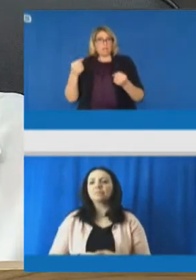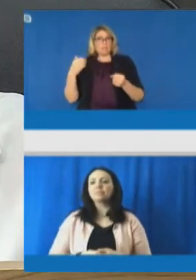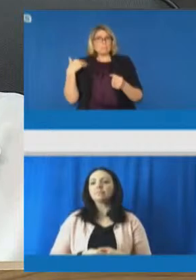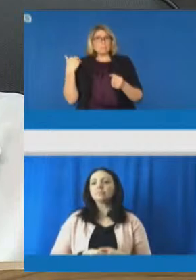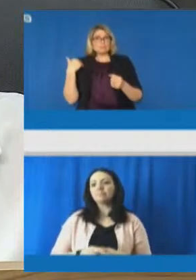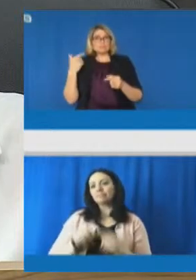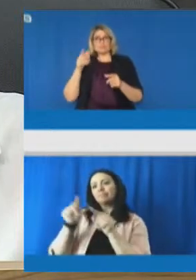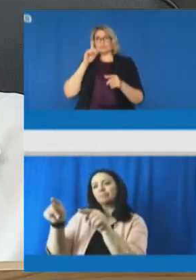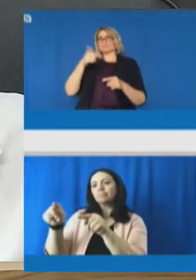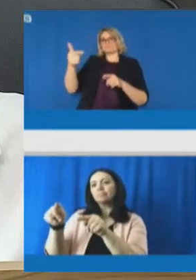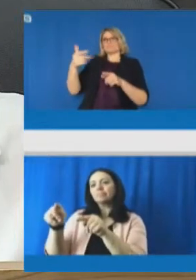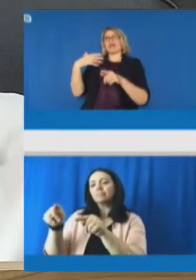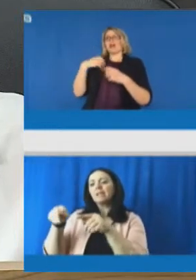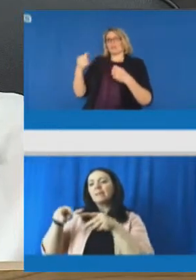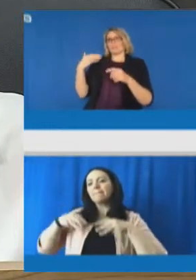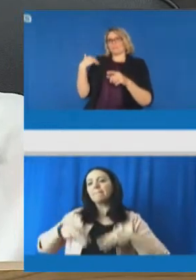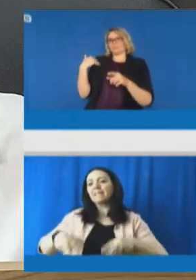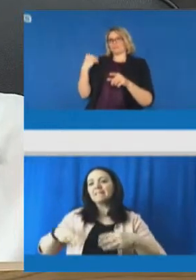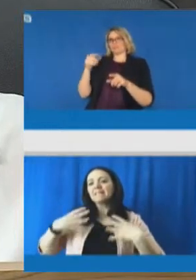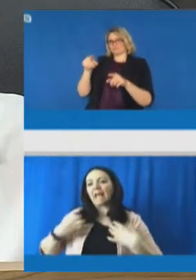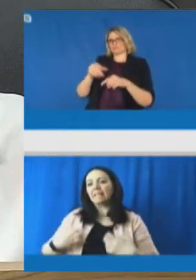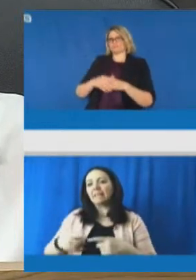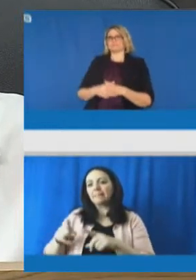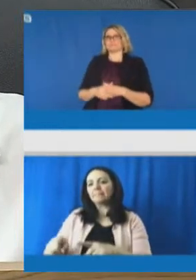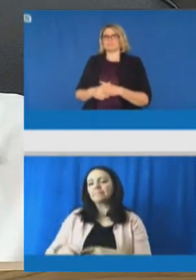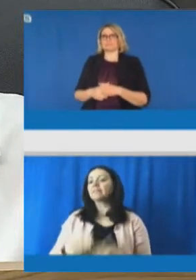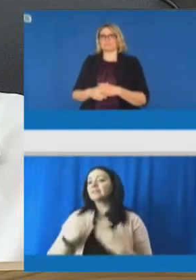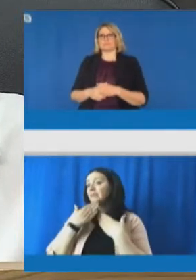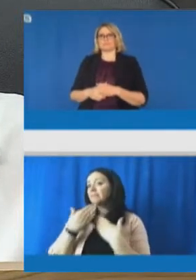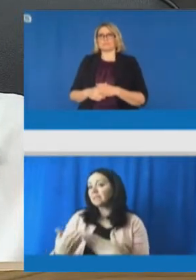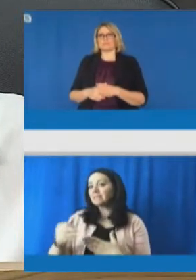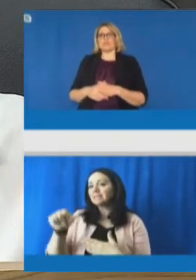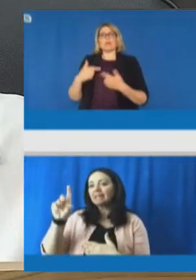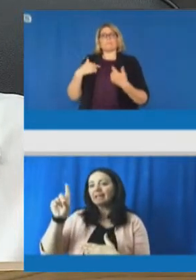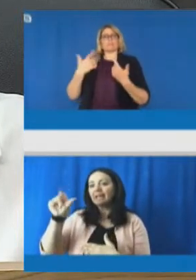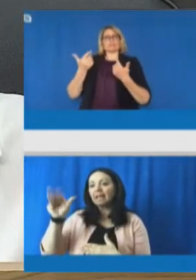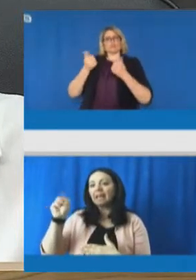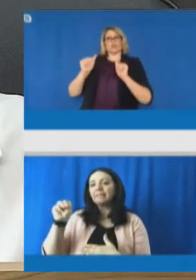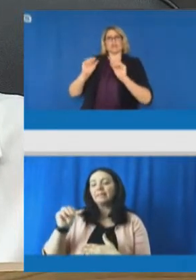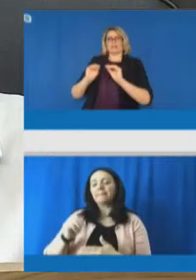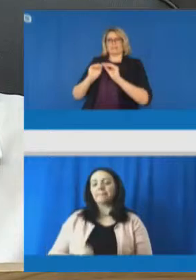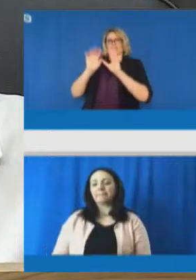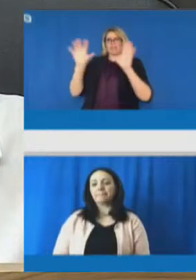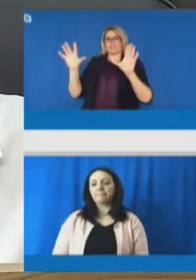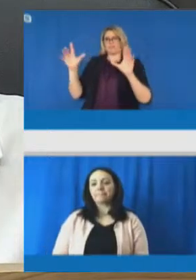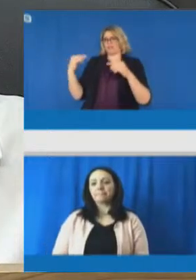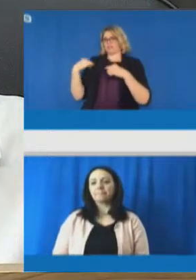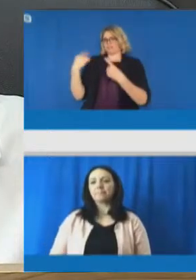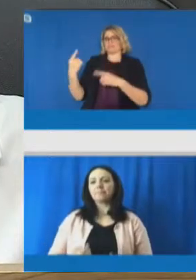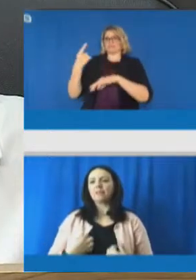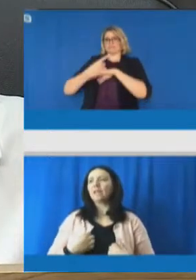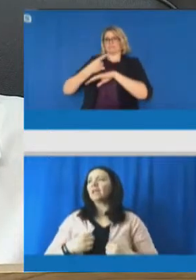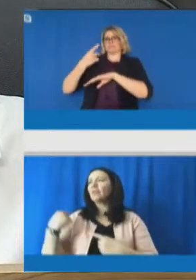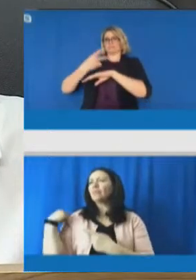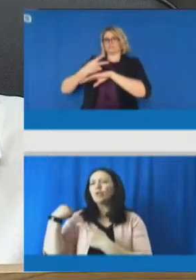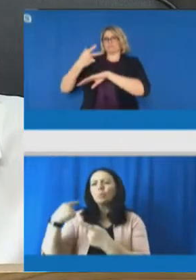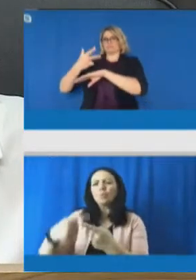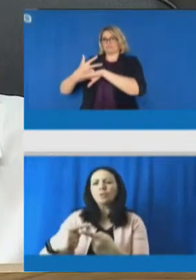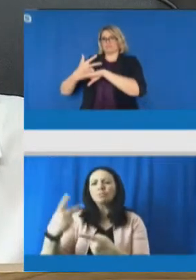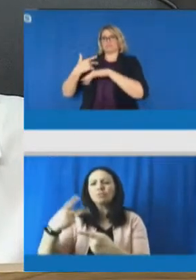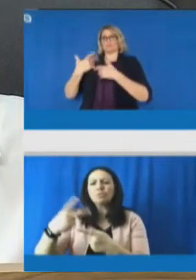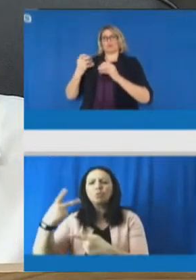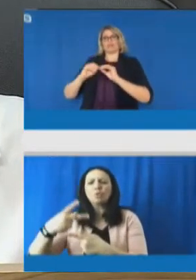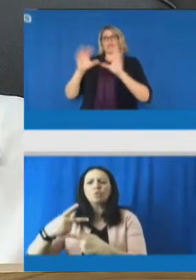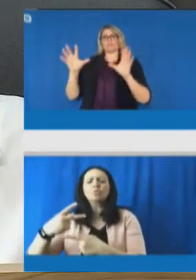So we were not assured of supply to get students vaccinated and clear their 14-day waiting time before the fall.